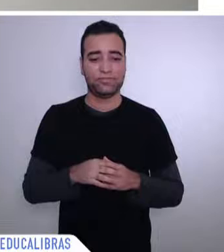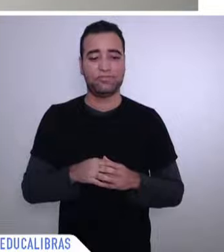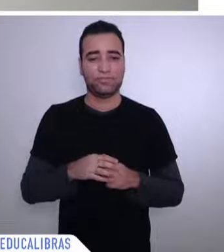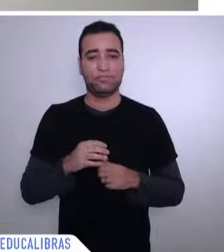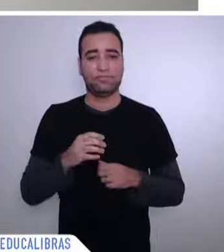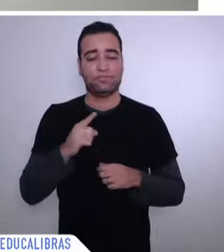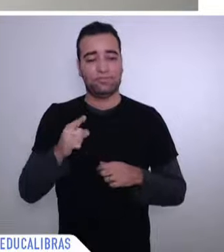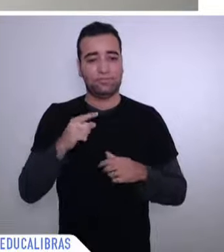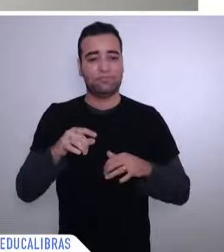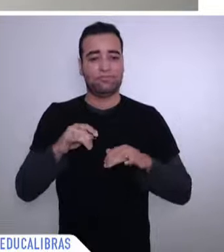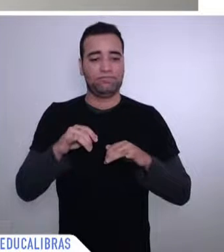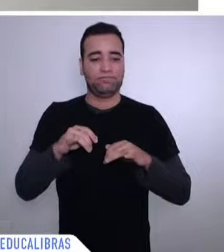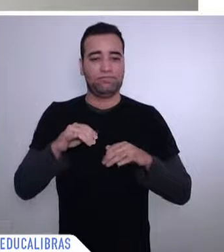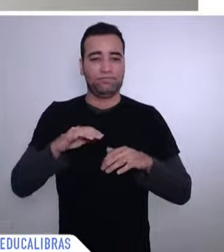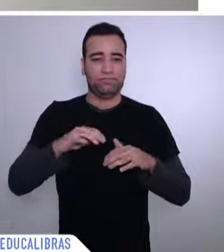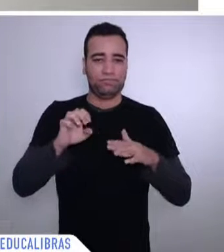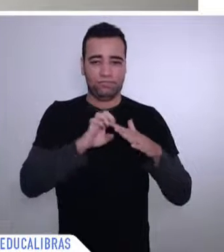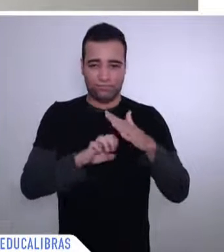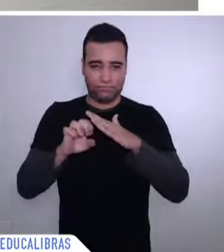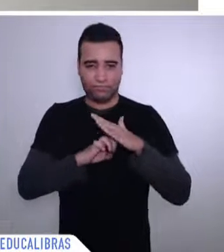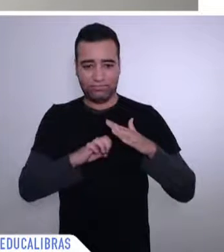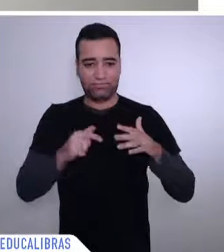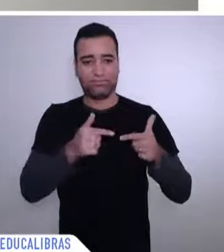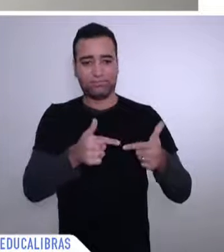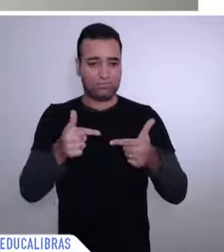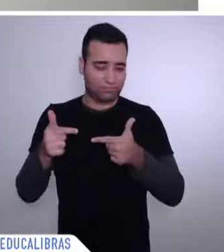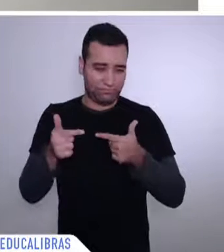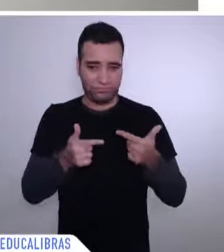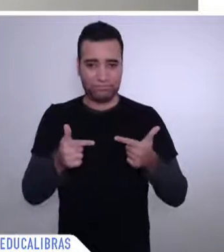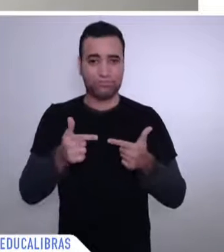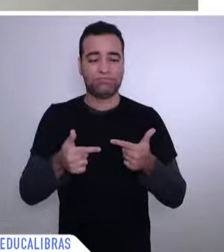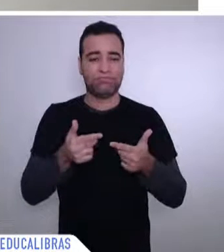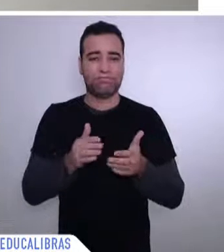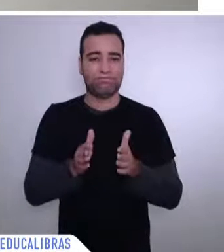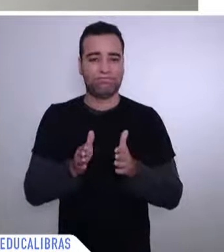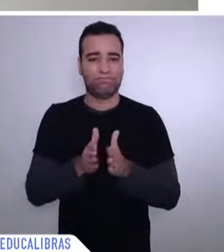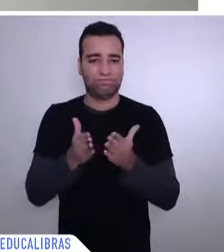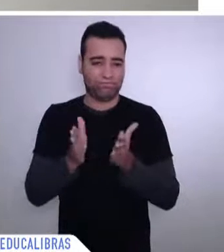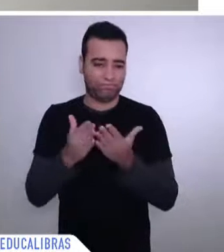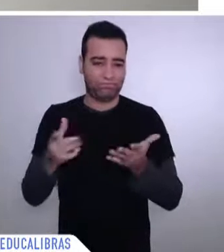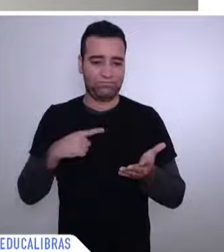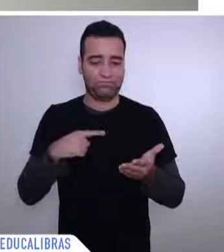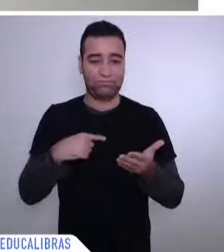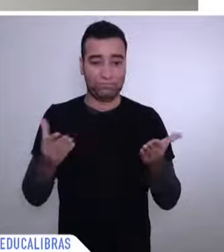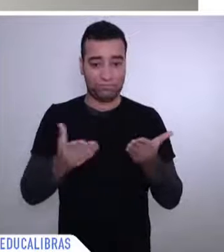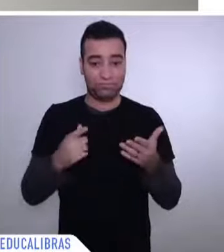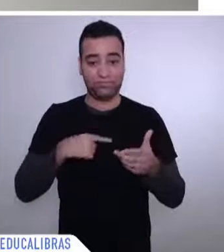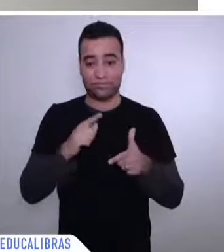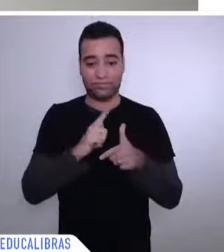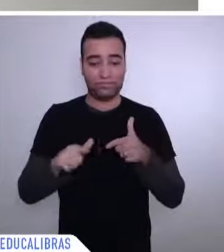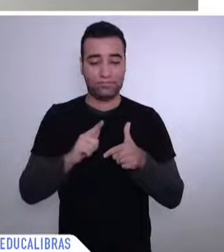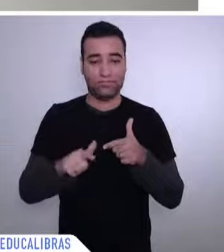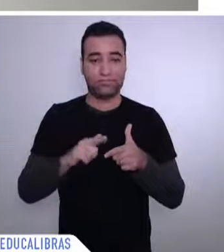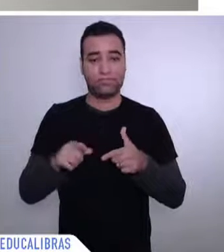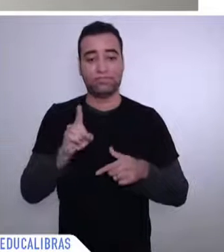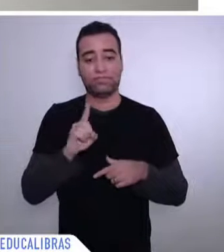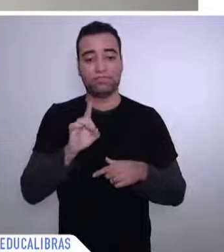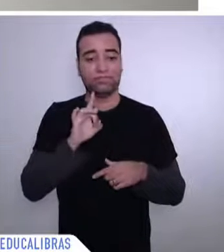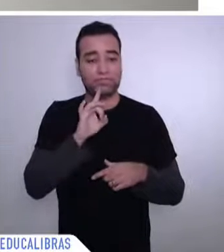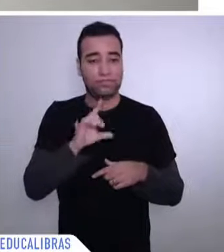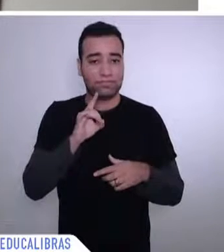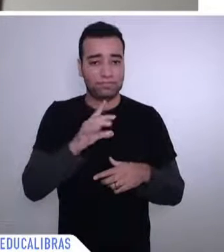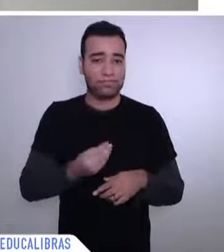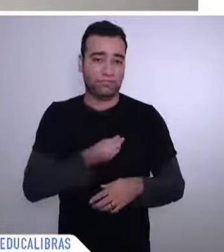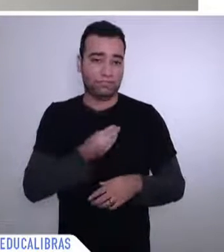of the population much more deeply, those who lost a quarter of their income. The existence of a